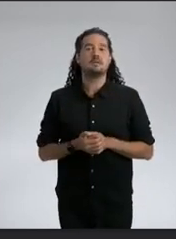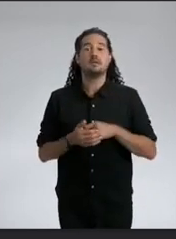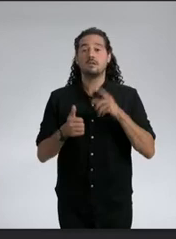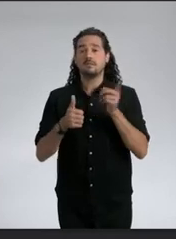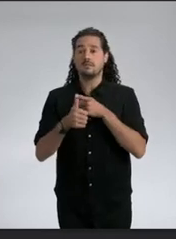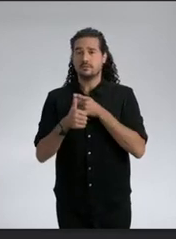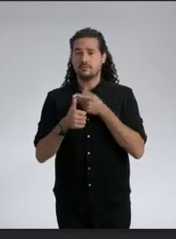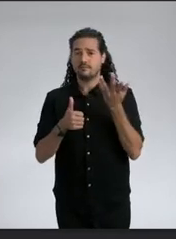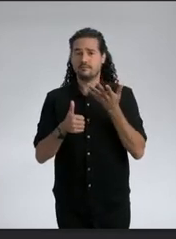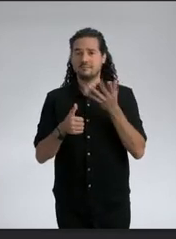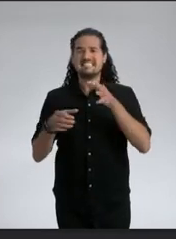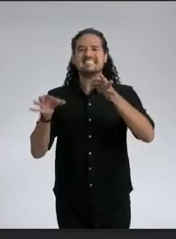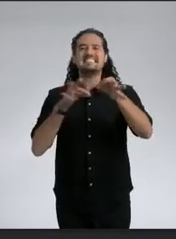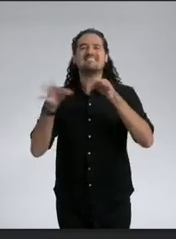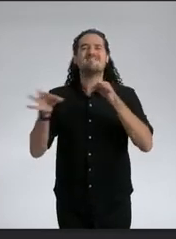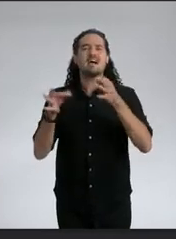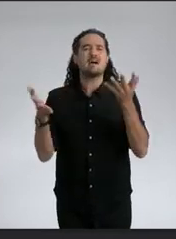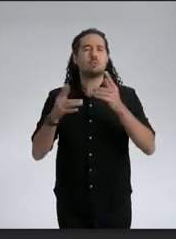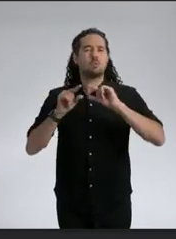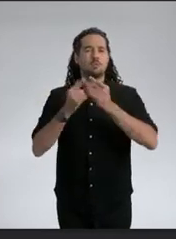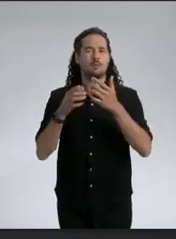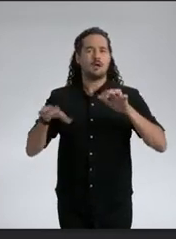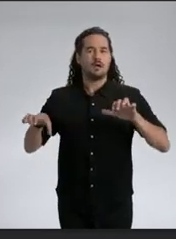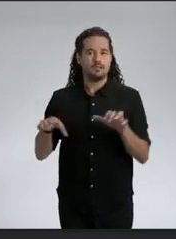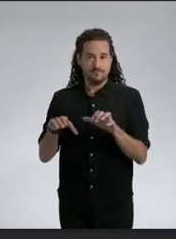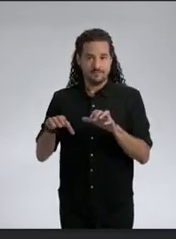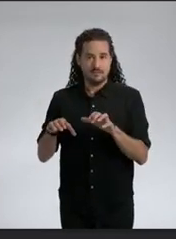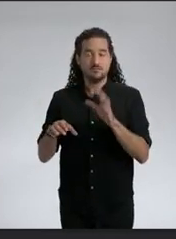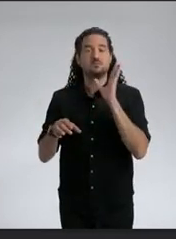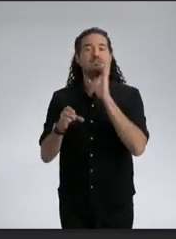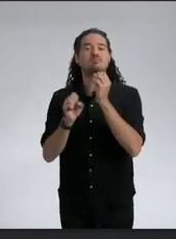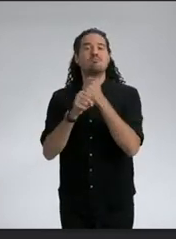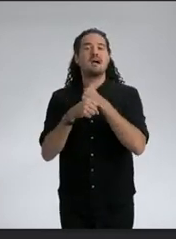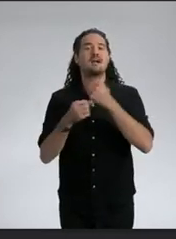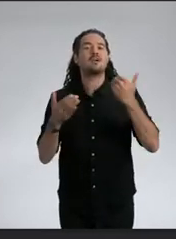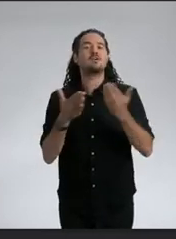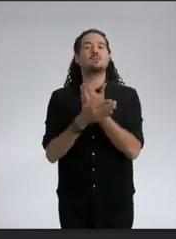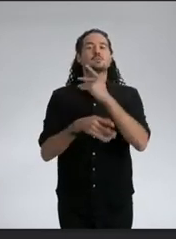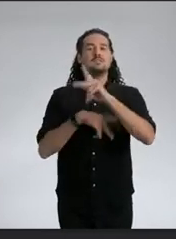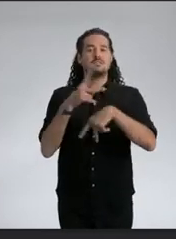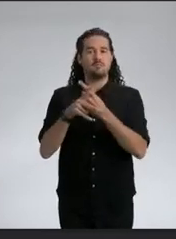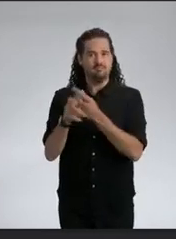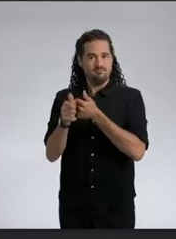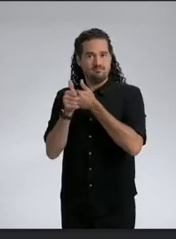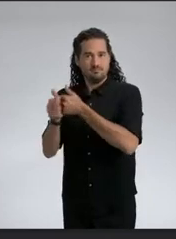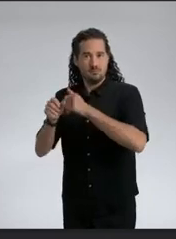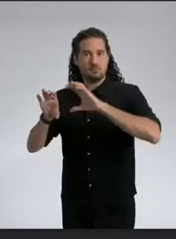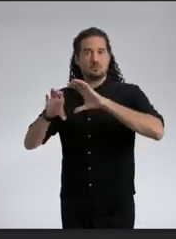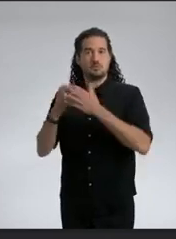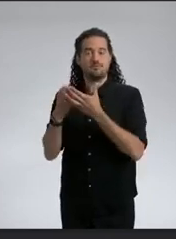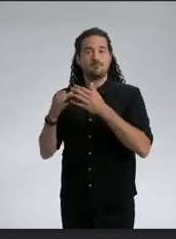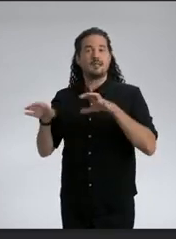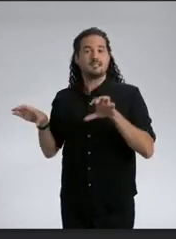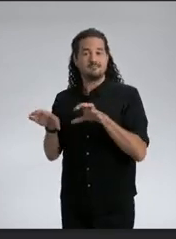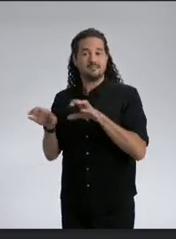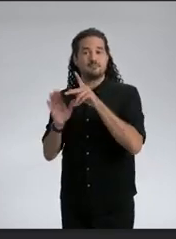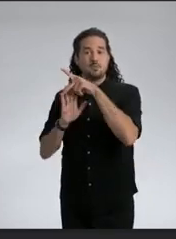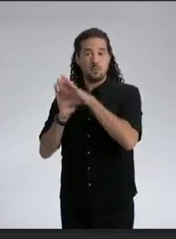define our group activity. We'll create a new type that conforms to the group activity protocol and supply a URL for everyone in the group to